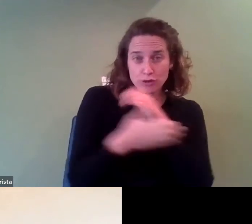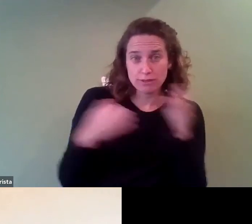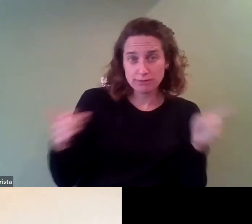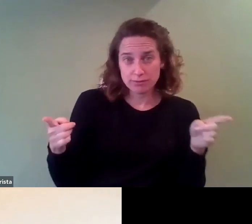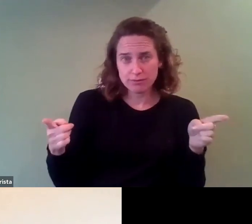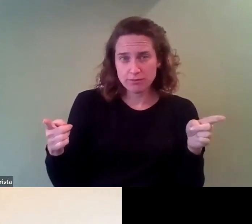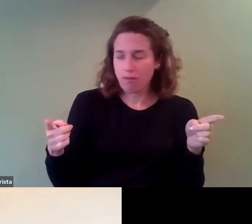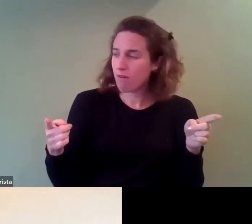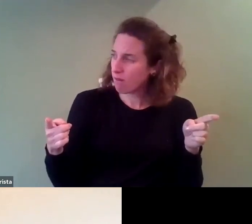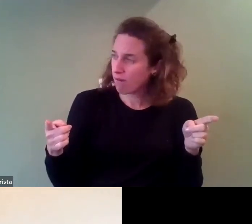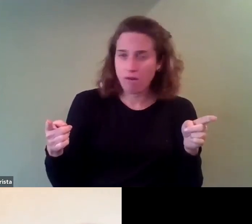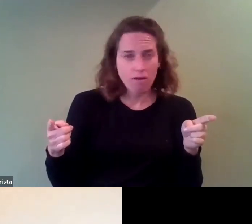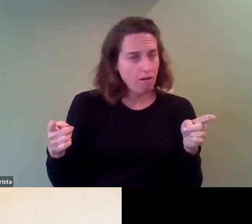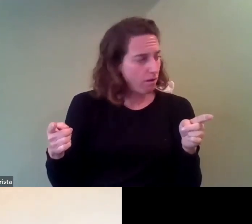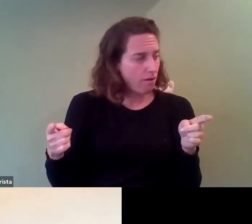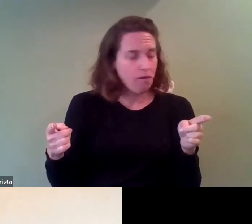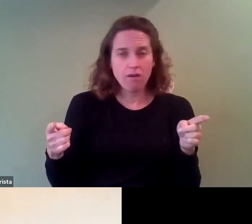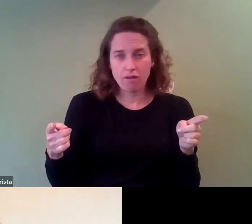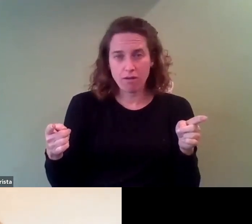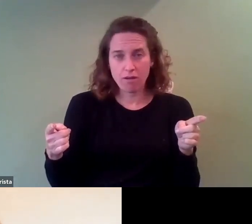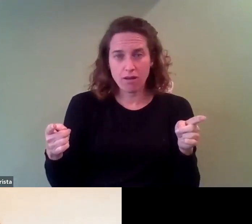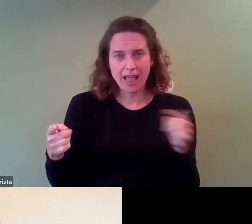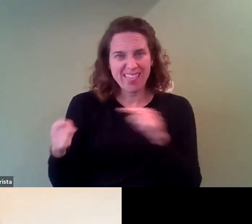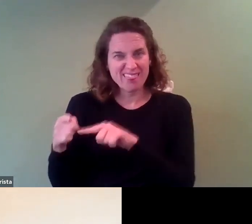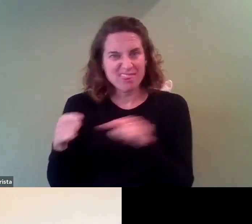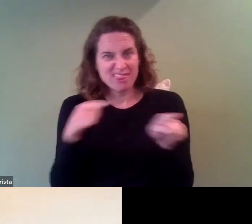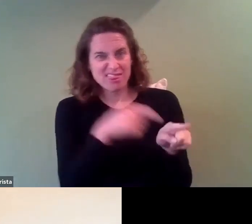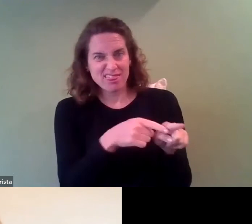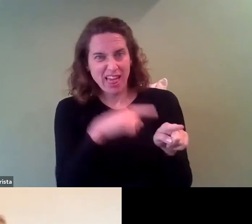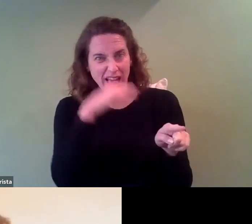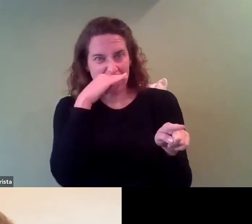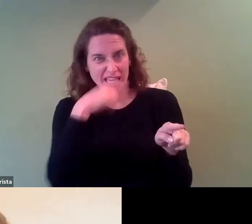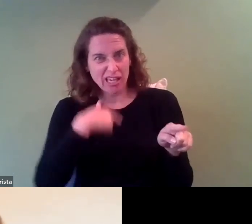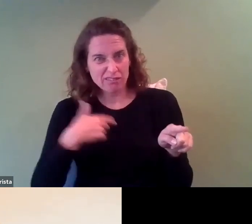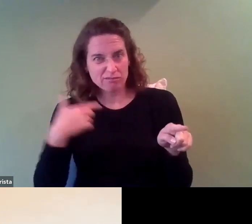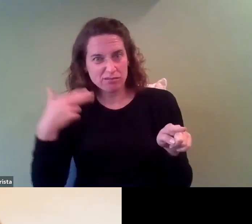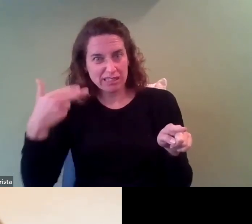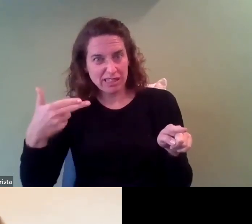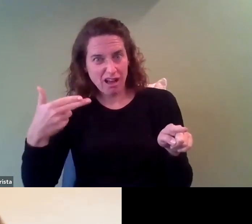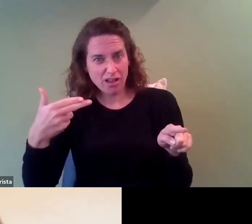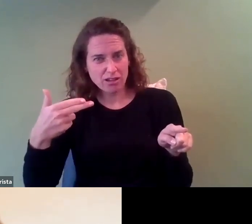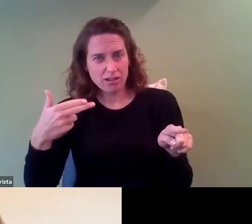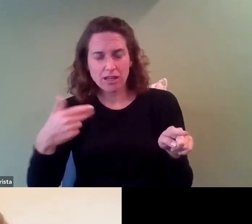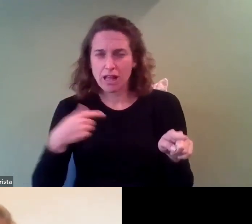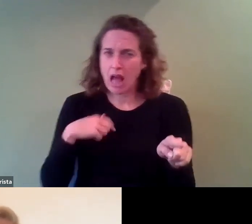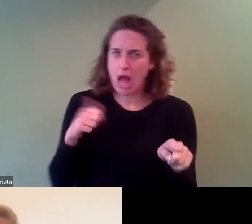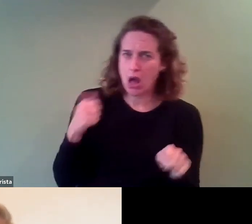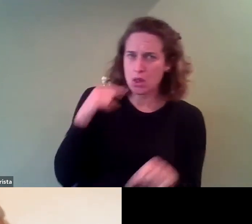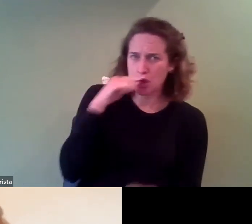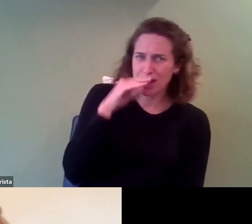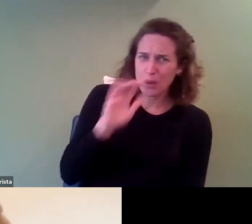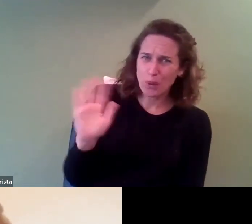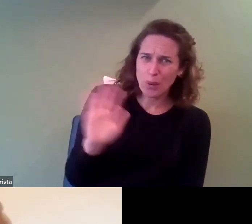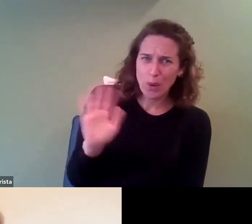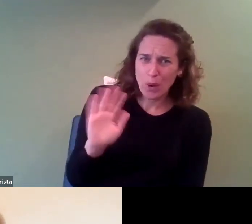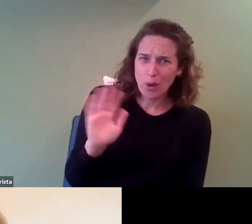that other kid is the enemy, pick up a gun and go after them, the kids are going to say, forget about it. I know this other kid better